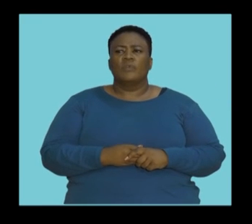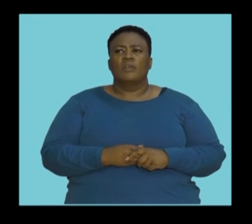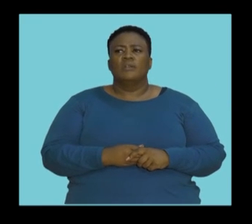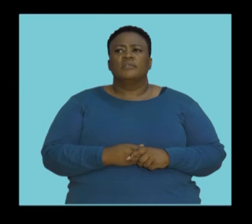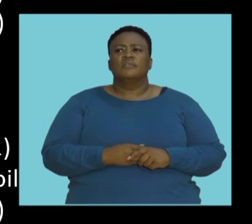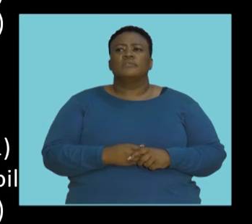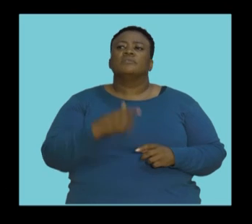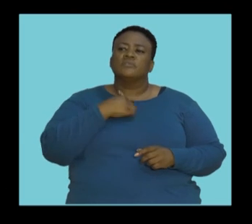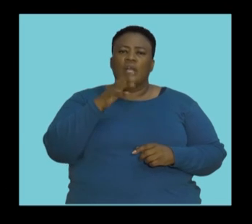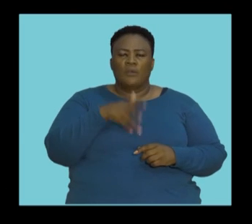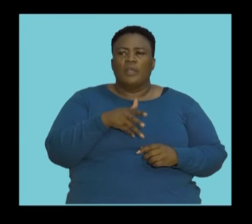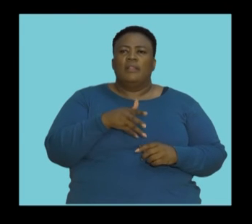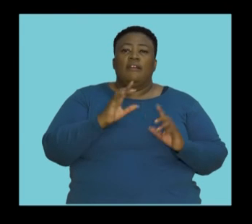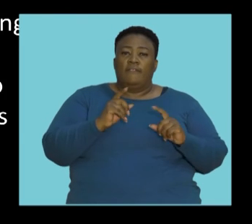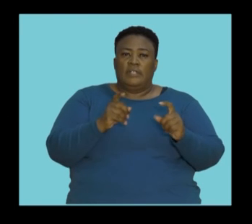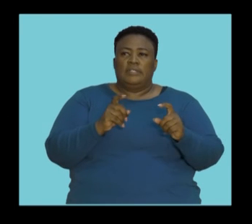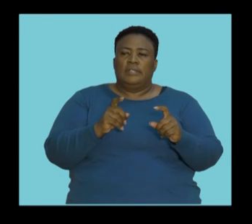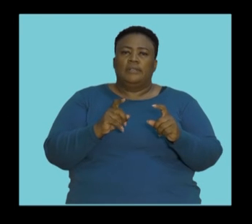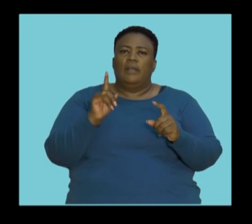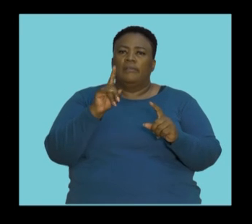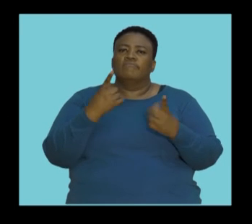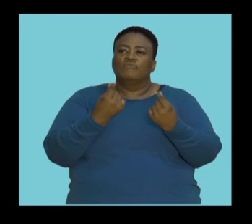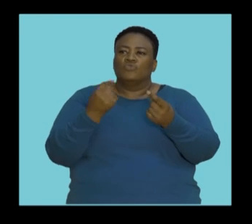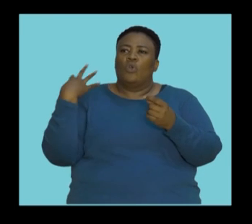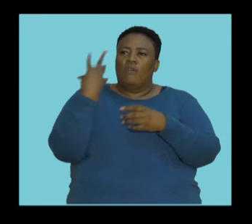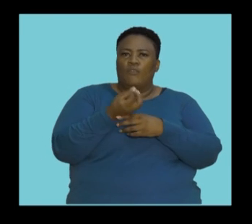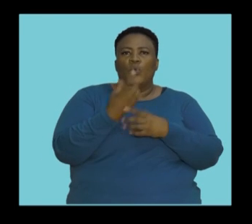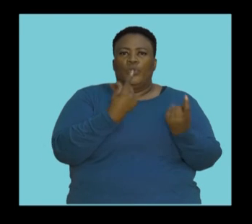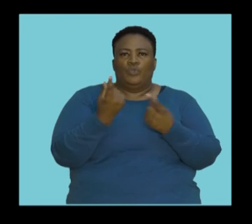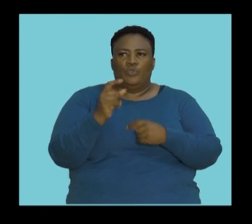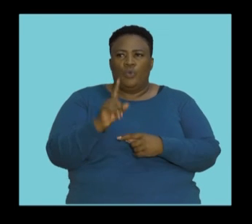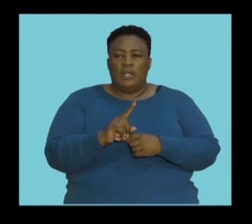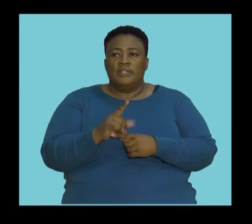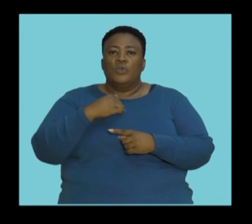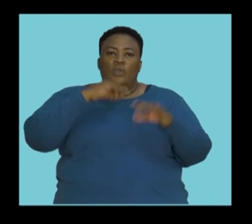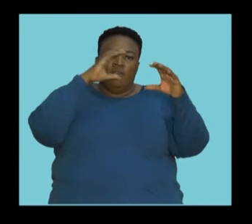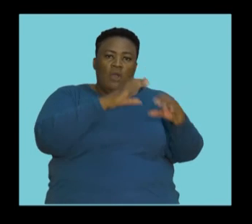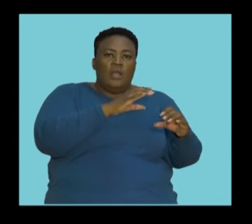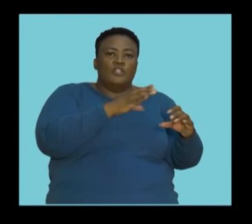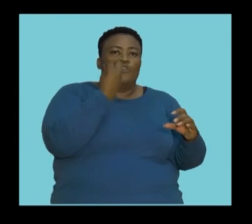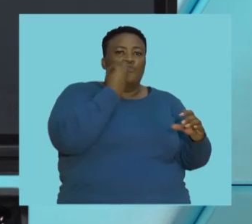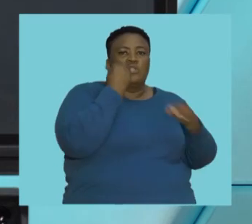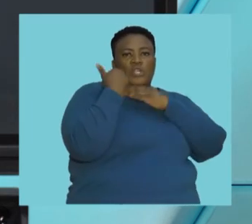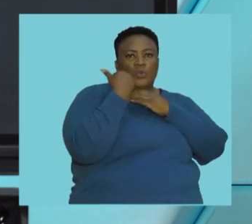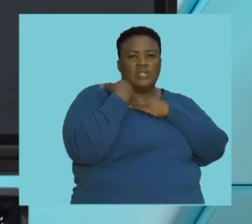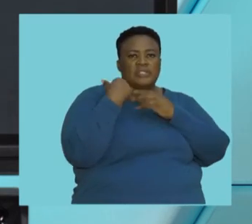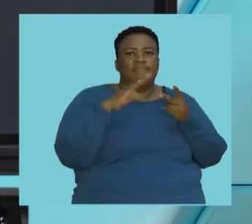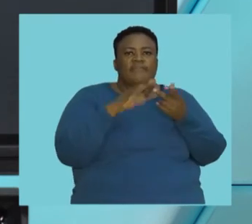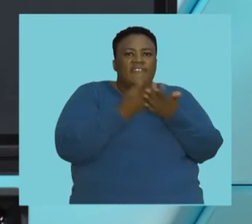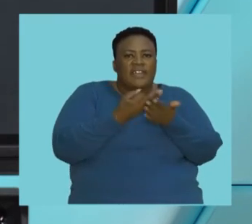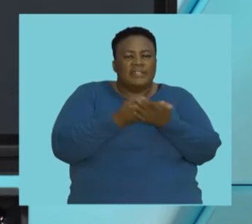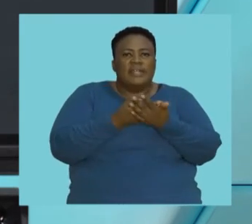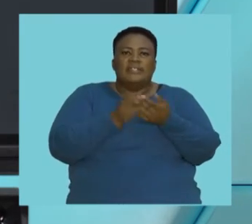we're almost wrapping up this session, and I'm going to quickly run through an overview of what we've done. So we've looked at food